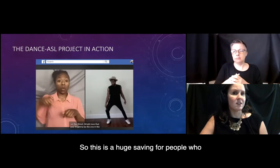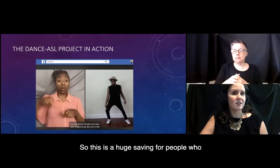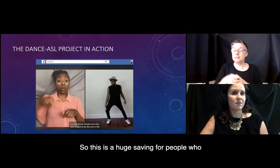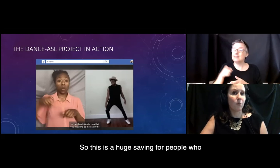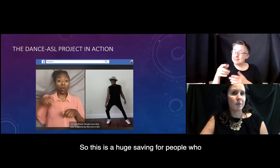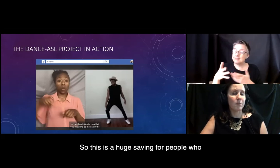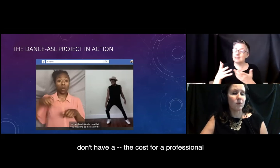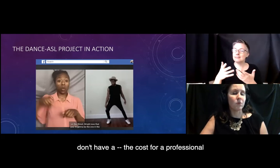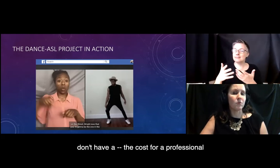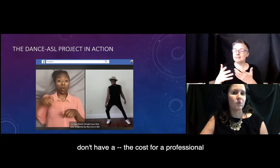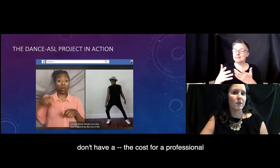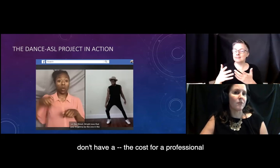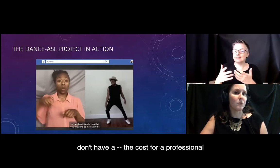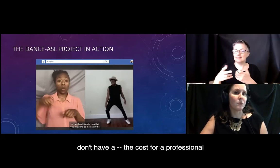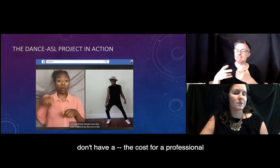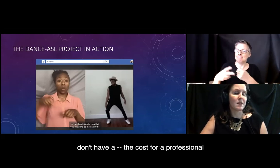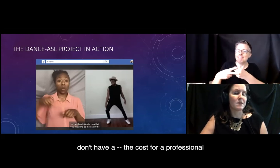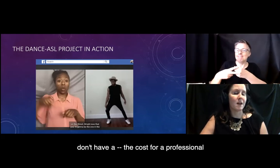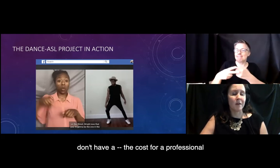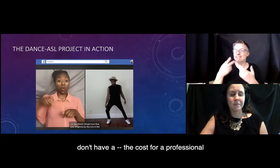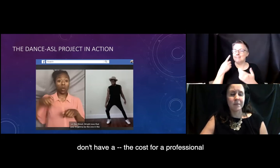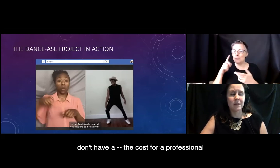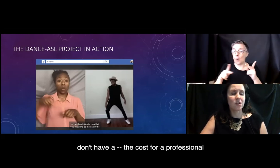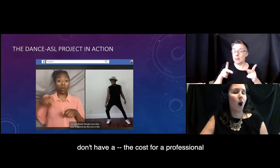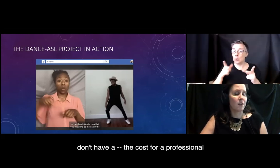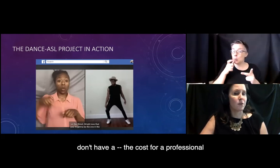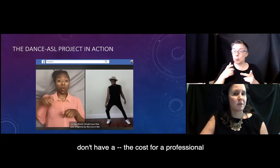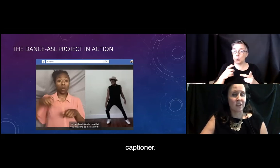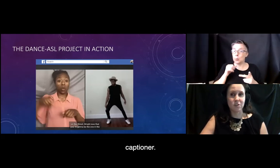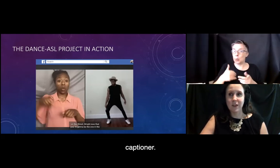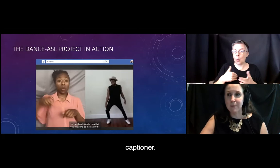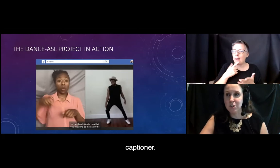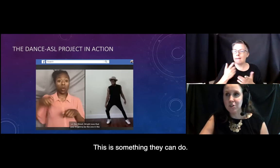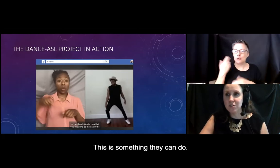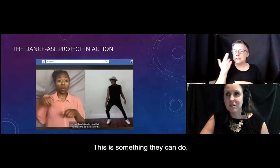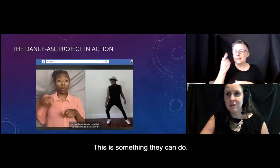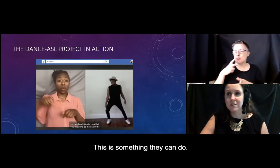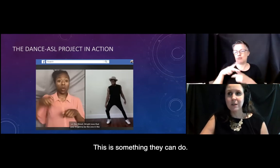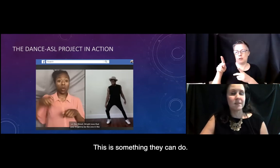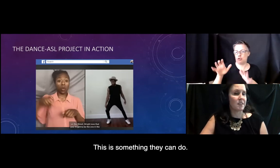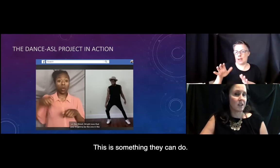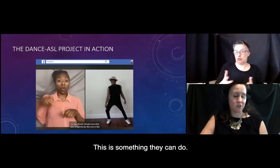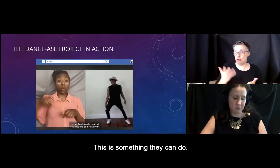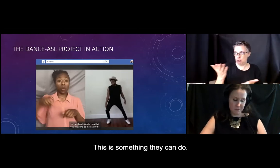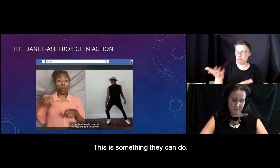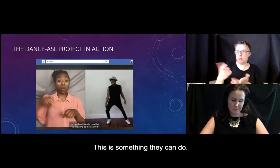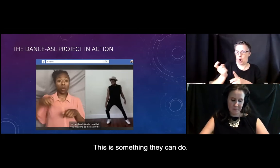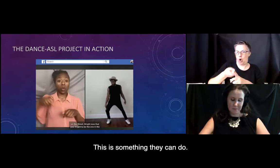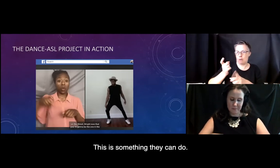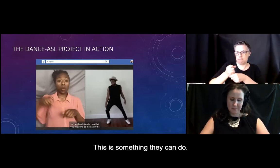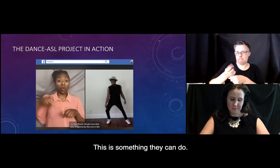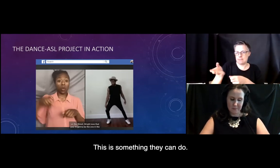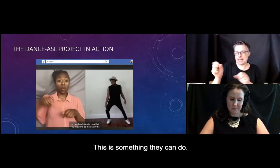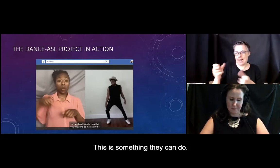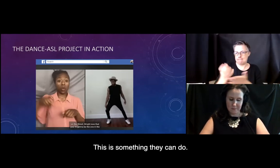saving for people who don't have the cost for a professional captioner. This is something that they can do.